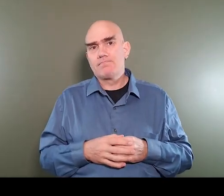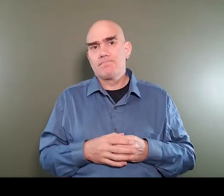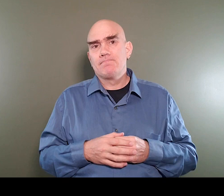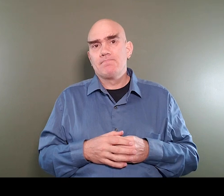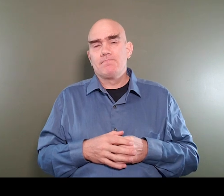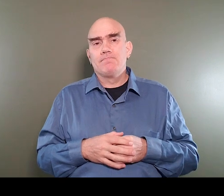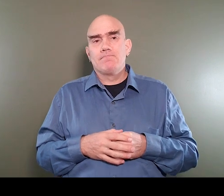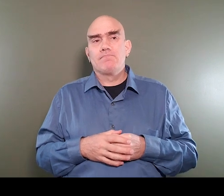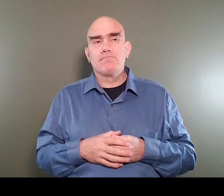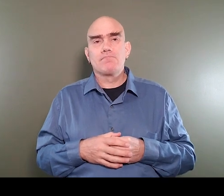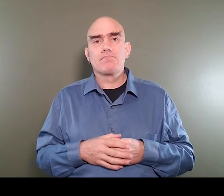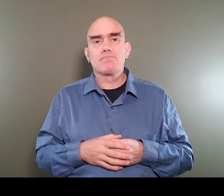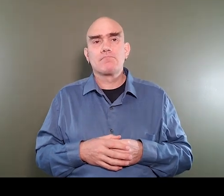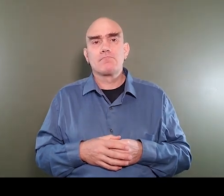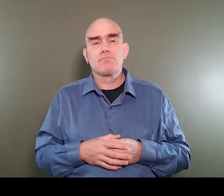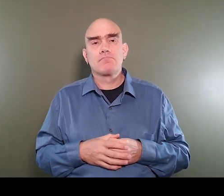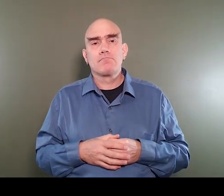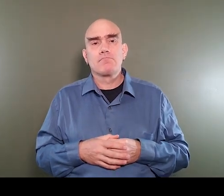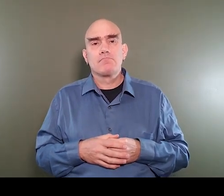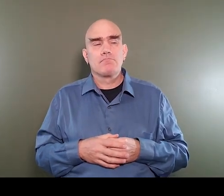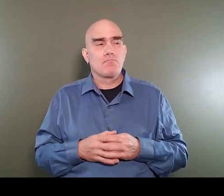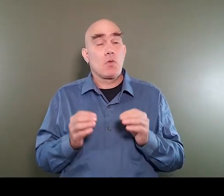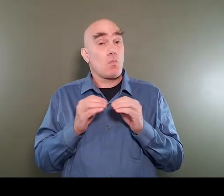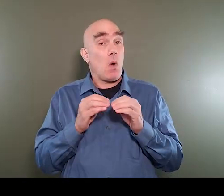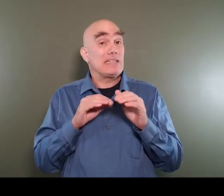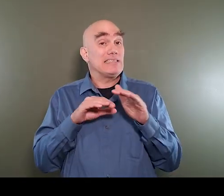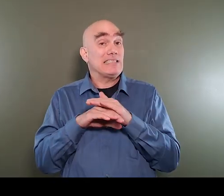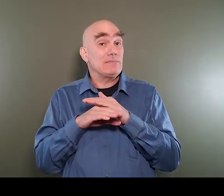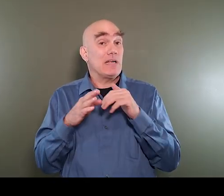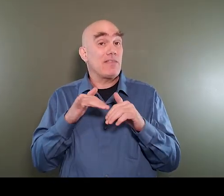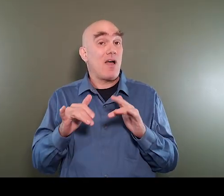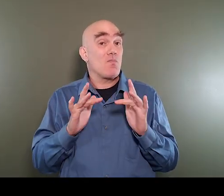soon to have even more